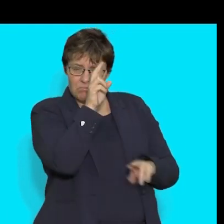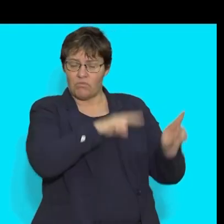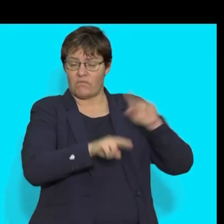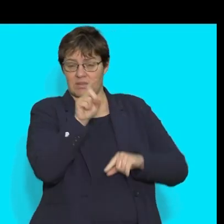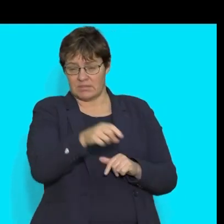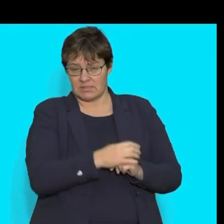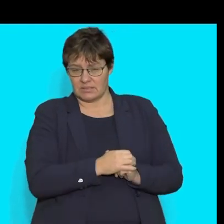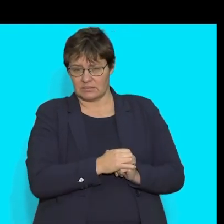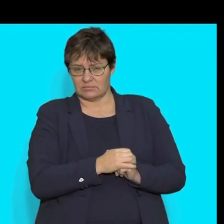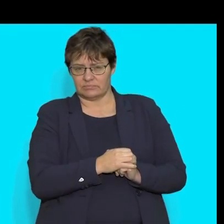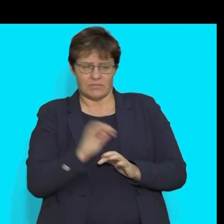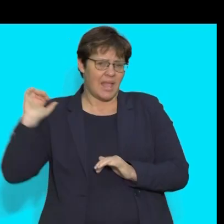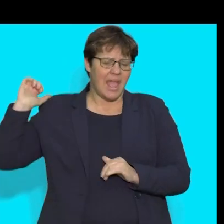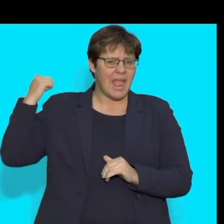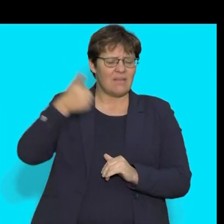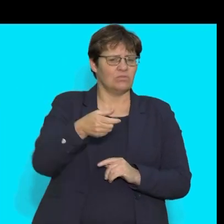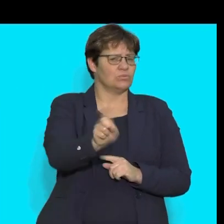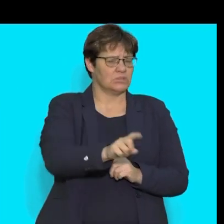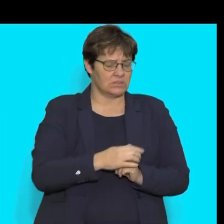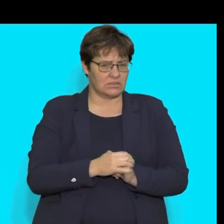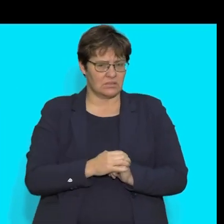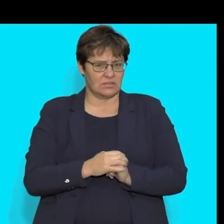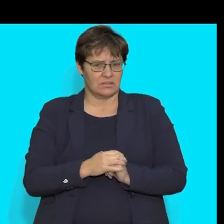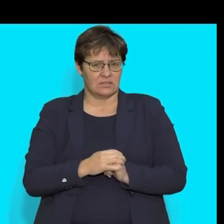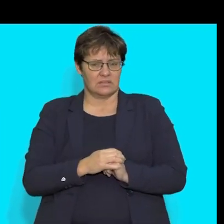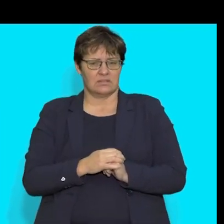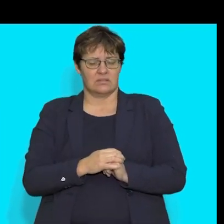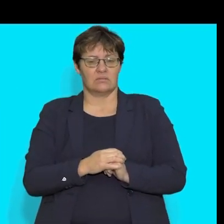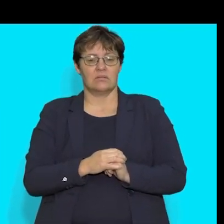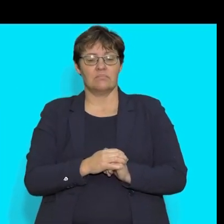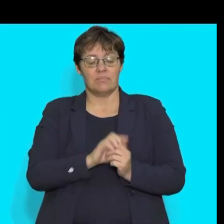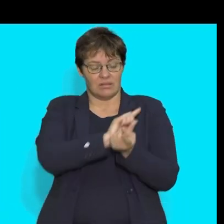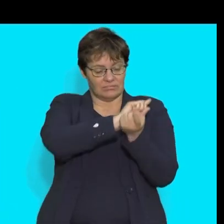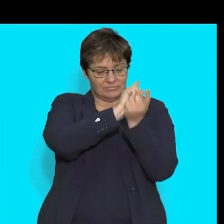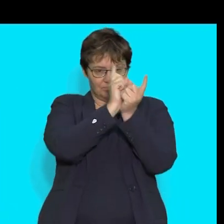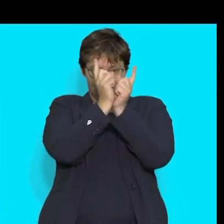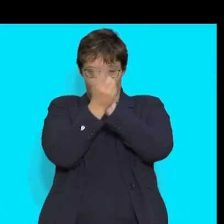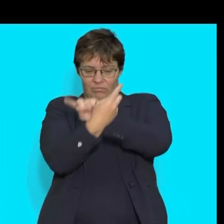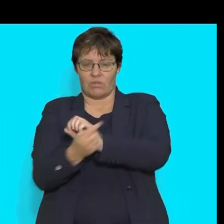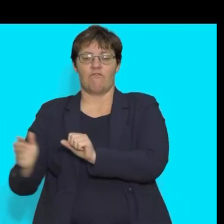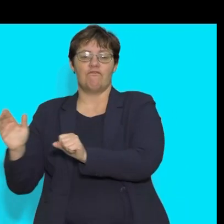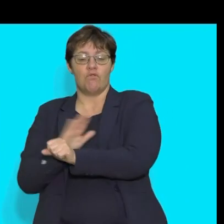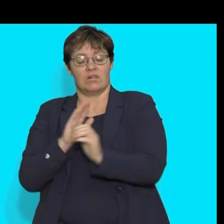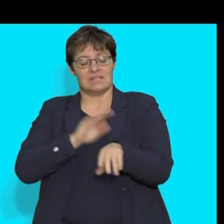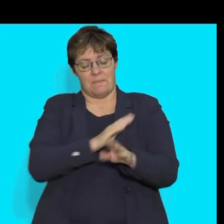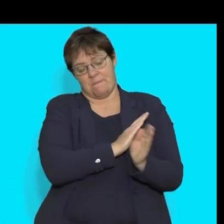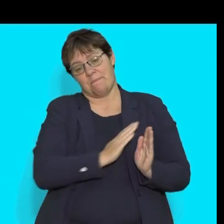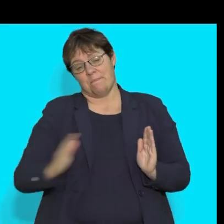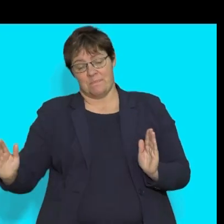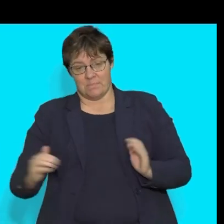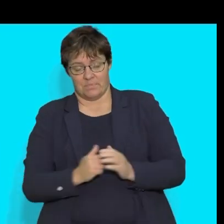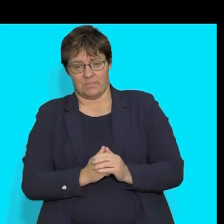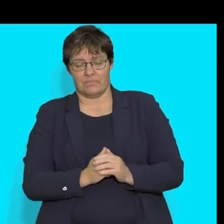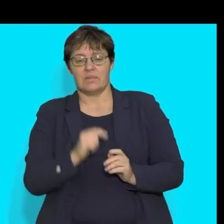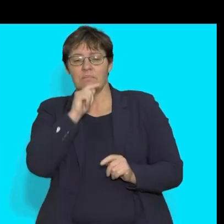always revise. What is evolution? Again, it is the total change over time, which